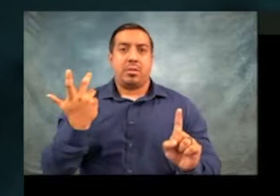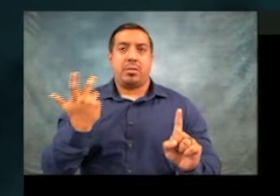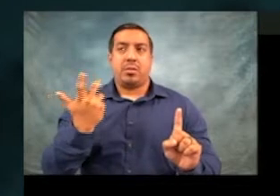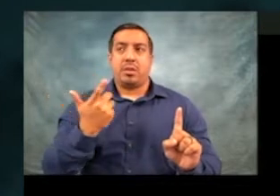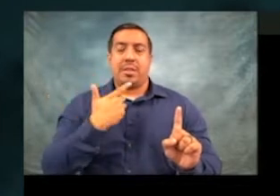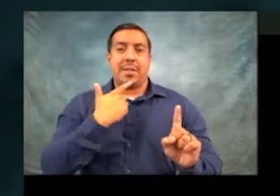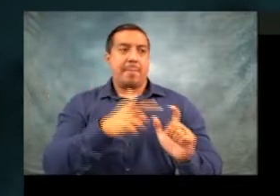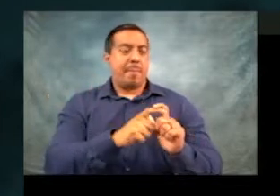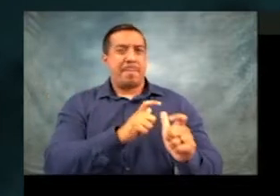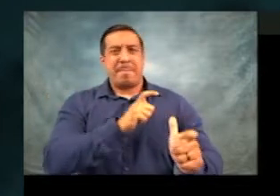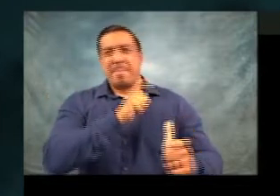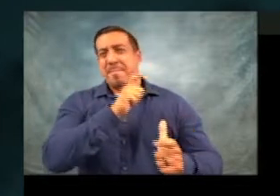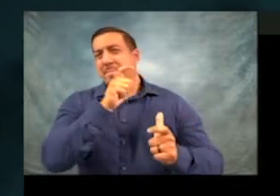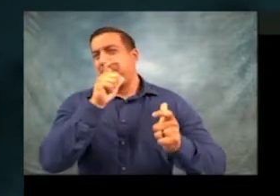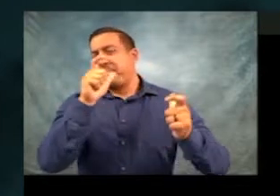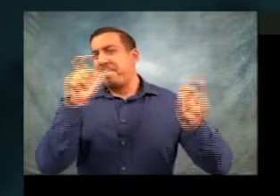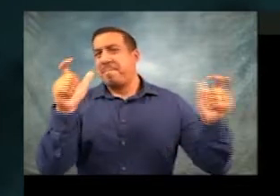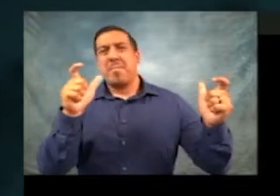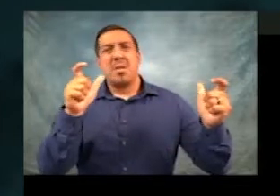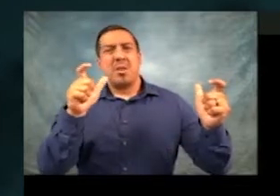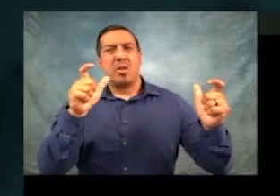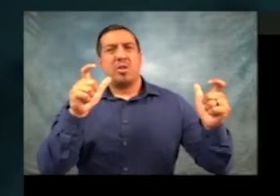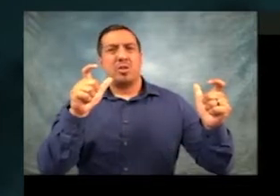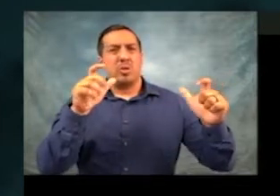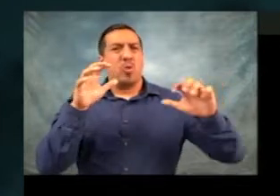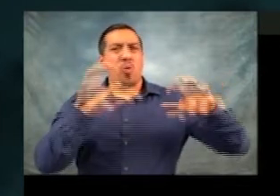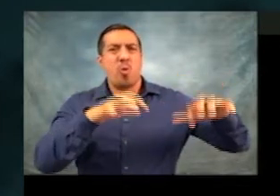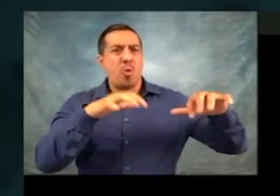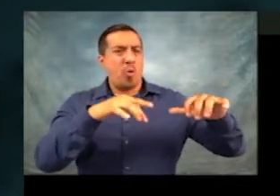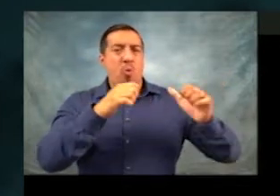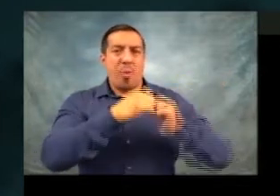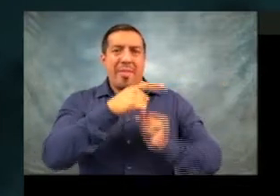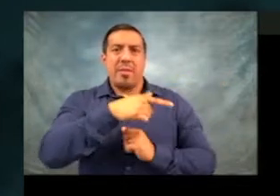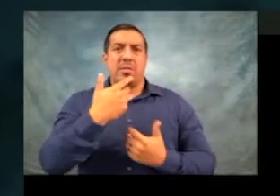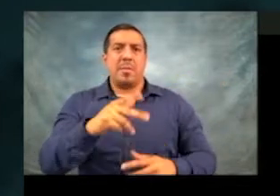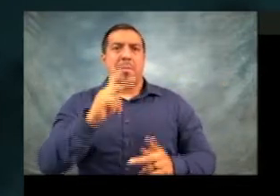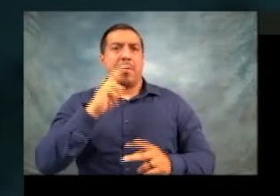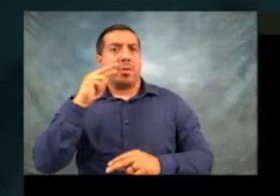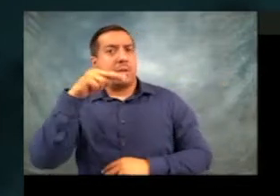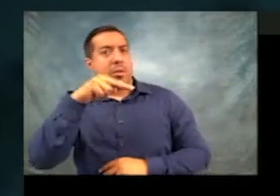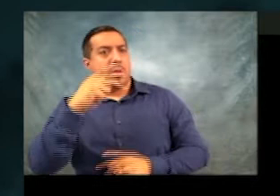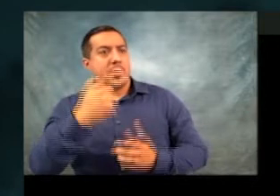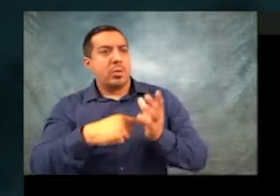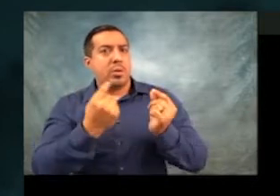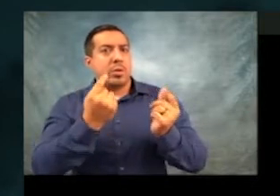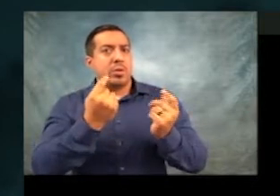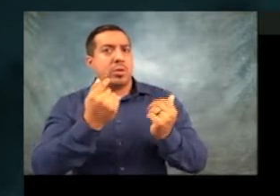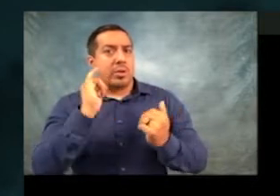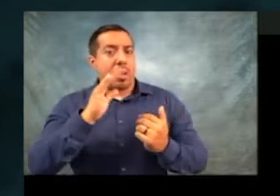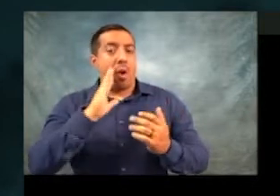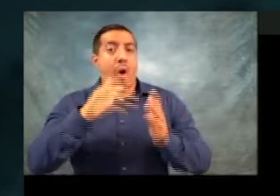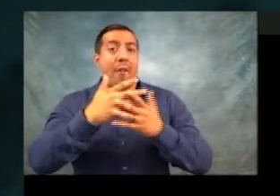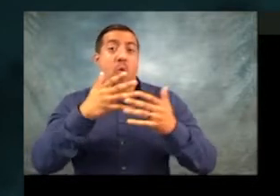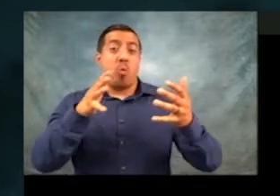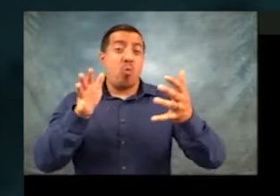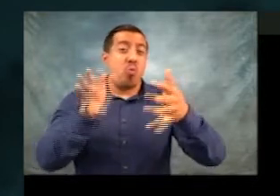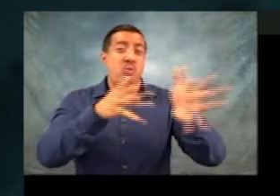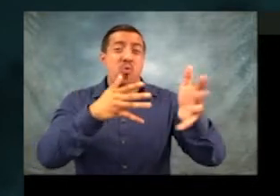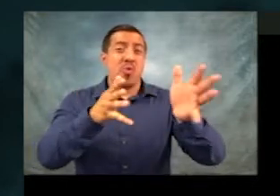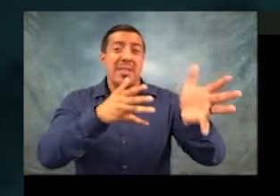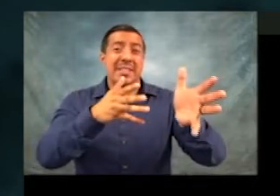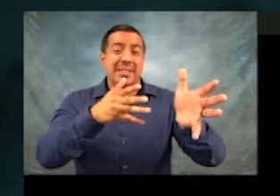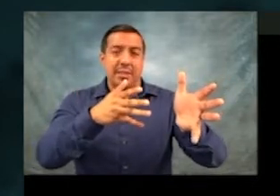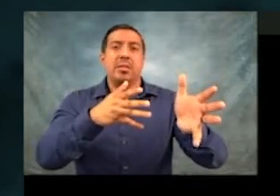the incredibly large storm surge that came with it, the catastrophic wind impacts that